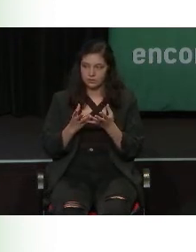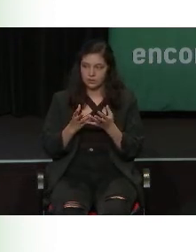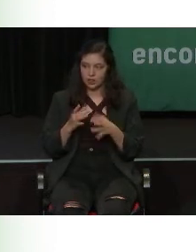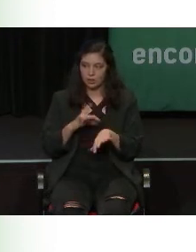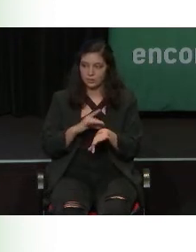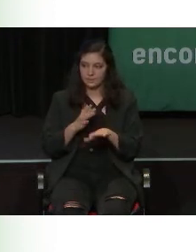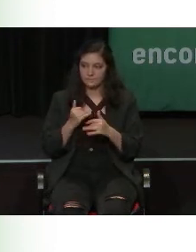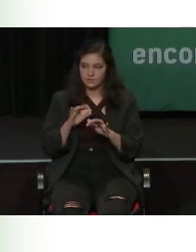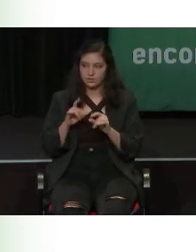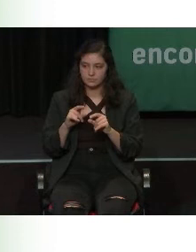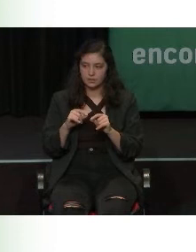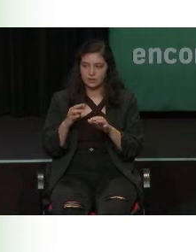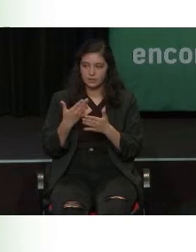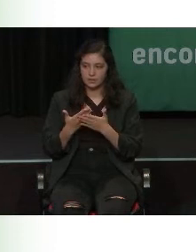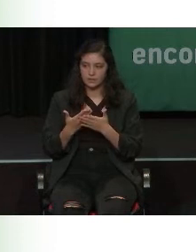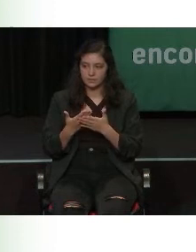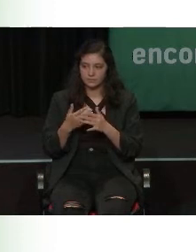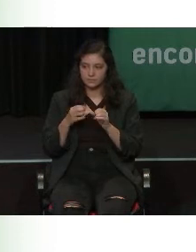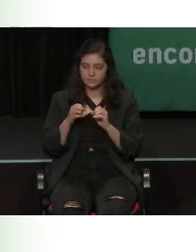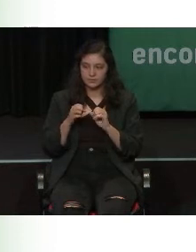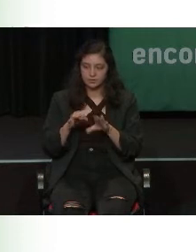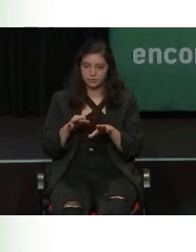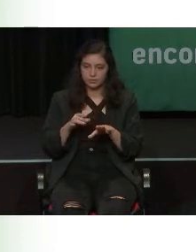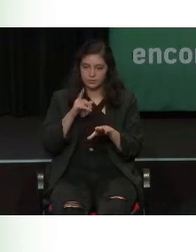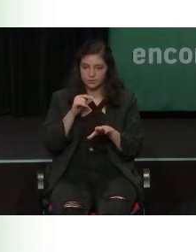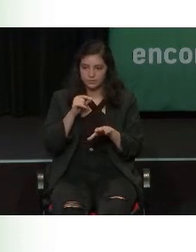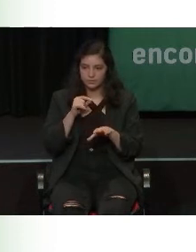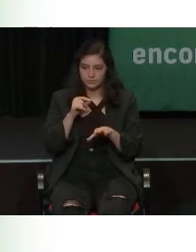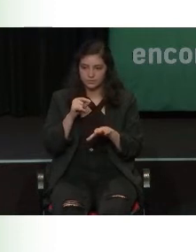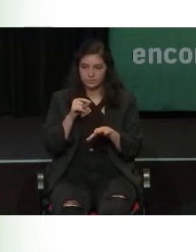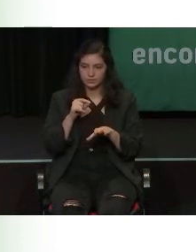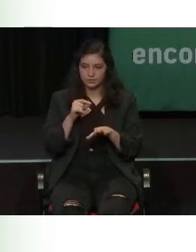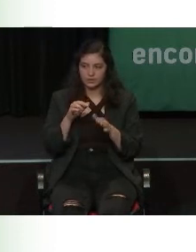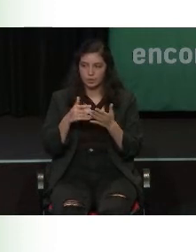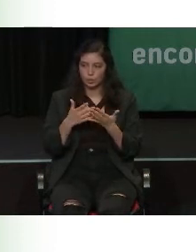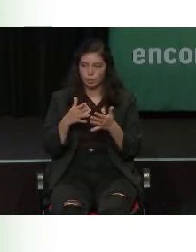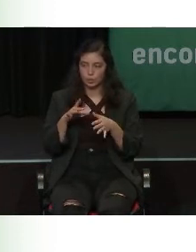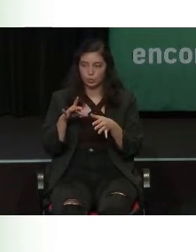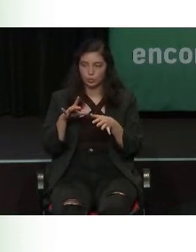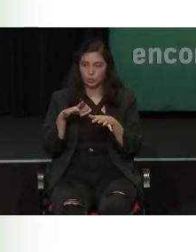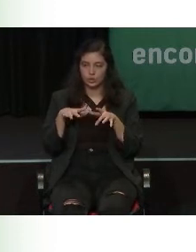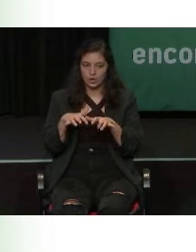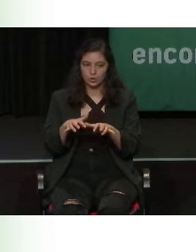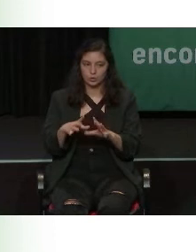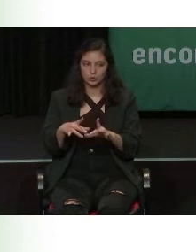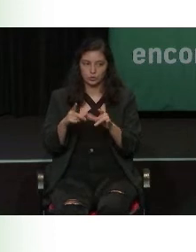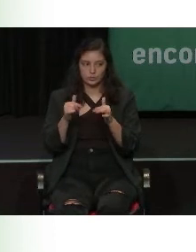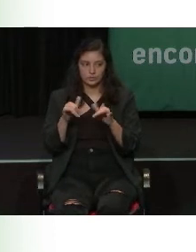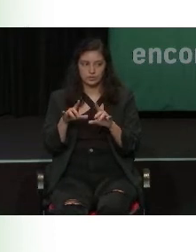on microenvironmental factors that may contribute to cancer development. And amongst these, we are interested